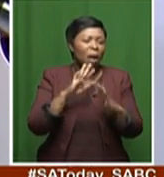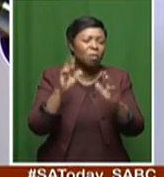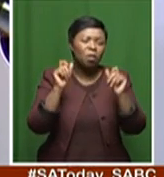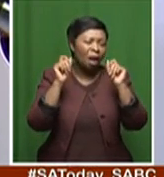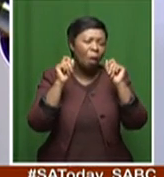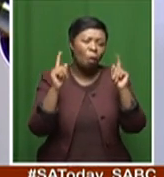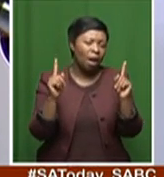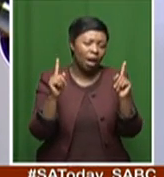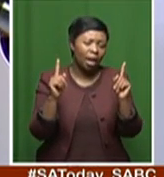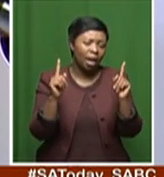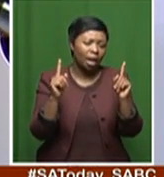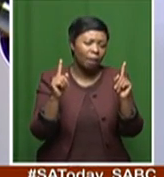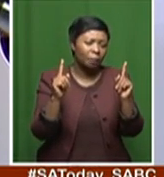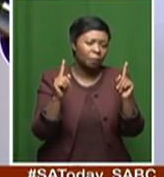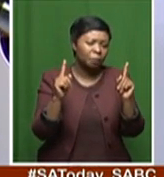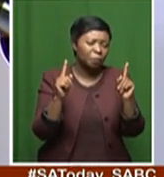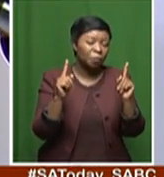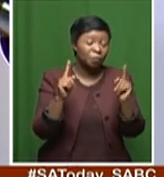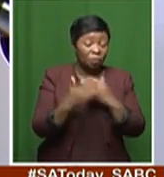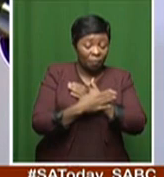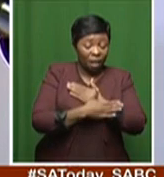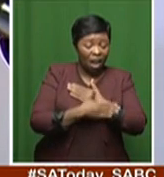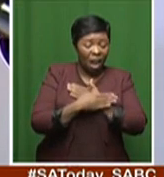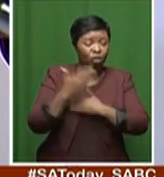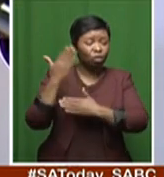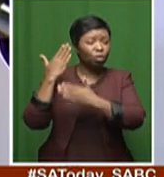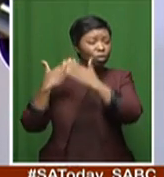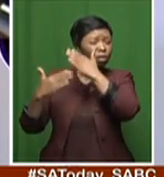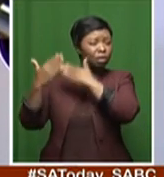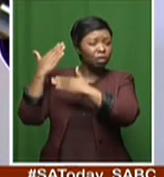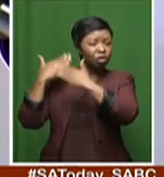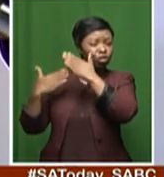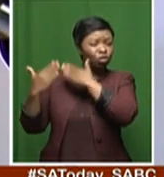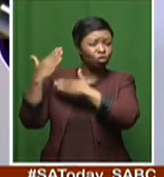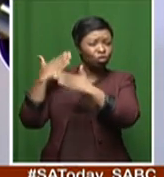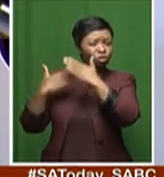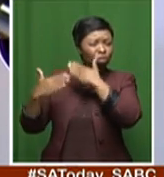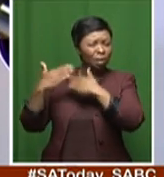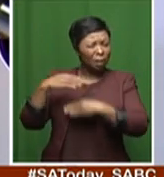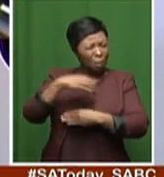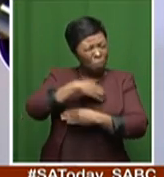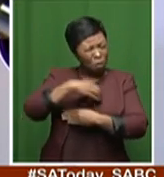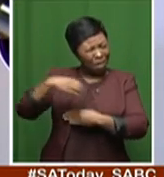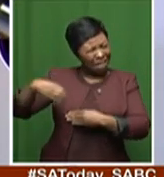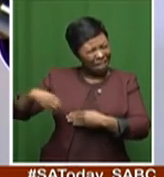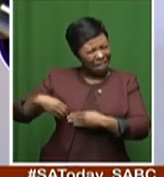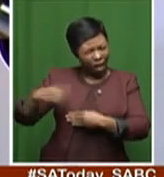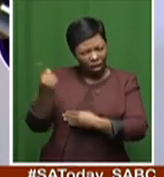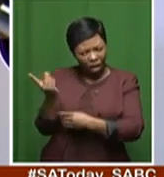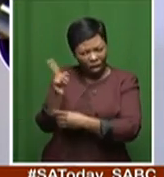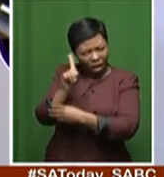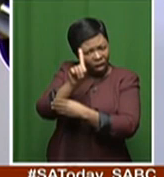in the history of this country of a sitting president appearing